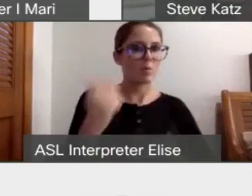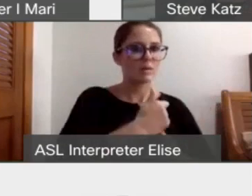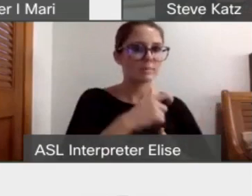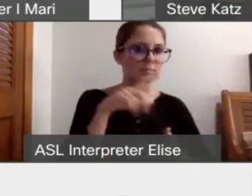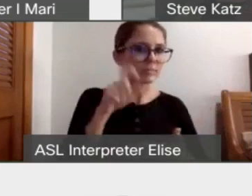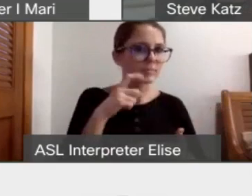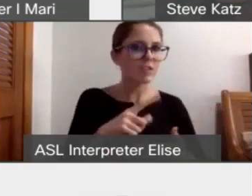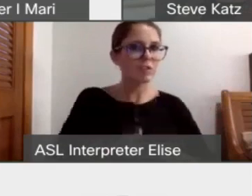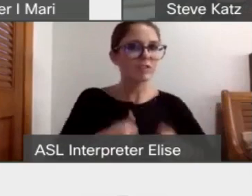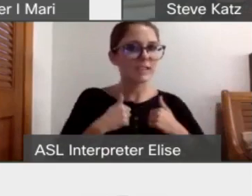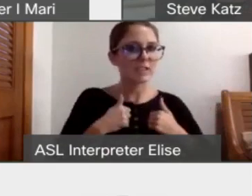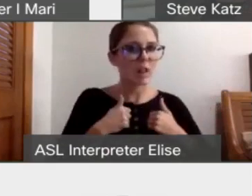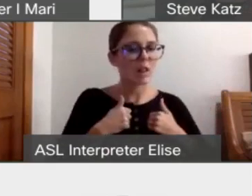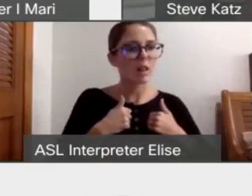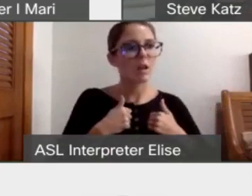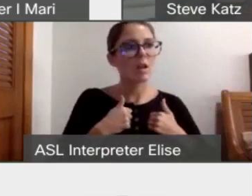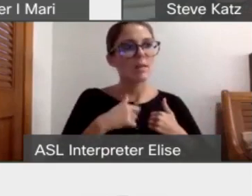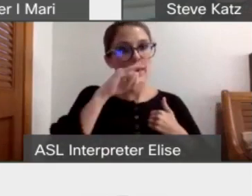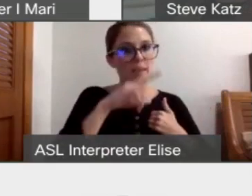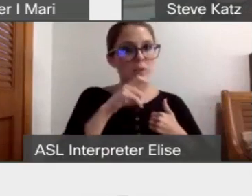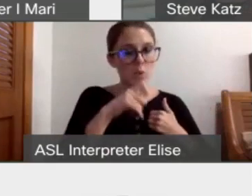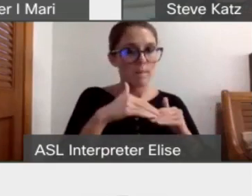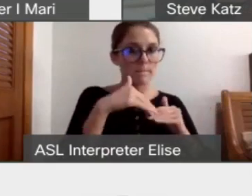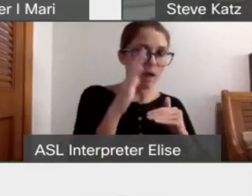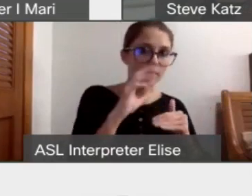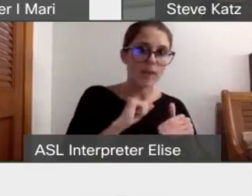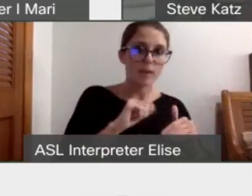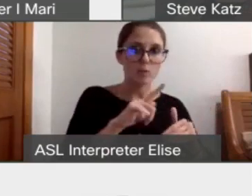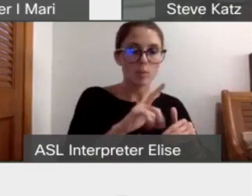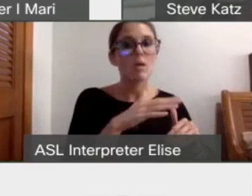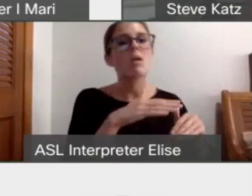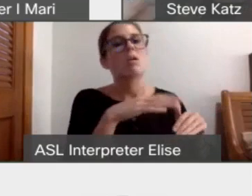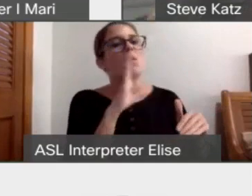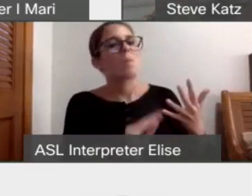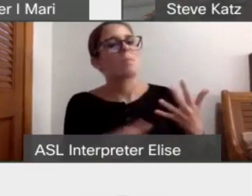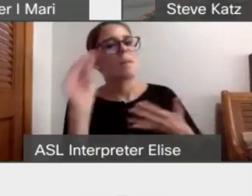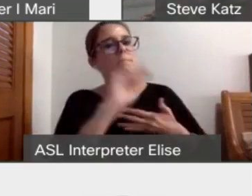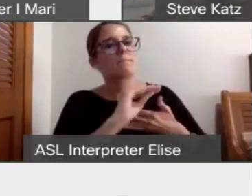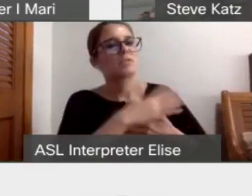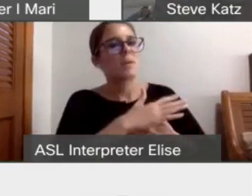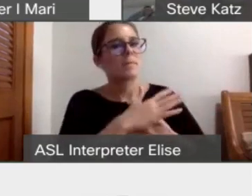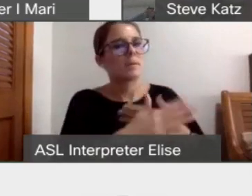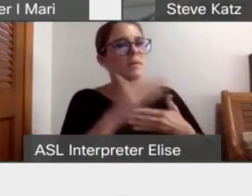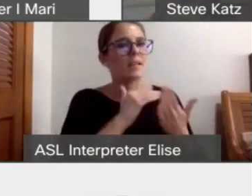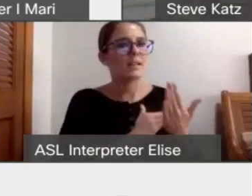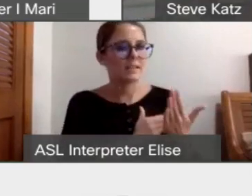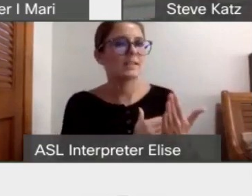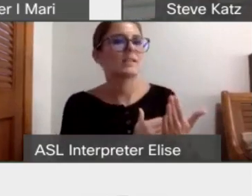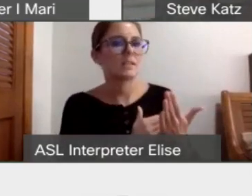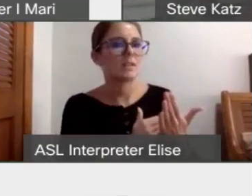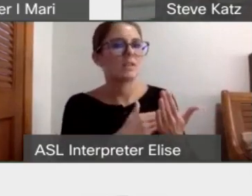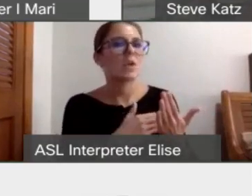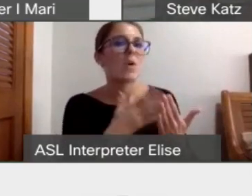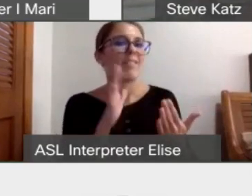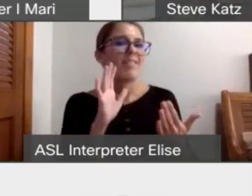for residential, these kids aging out will go back to the top of the list where they used to be several years ago. Things were changed. We're going to change it